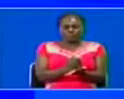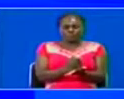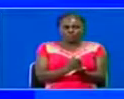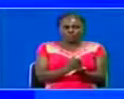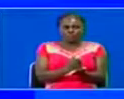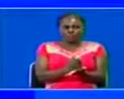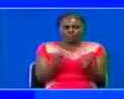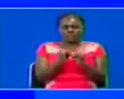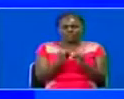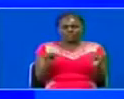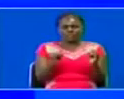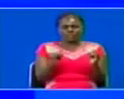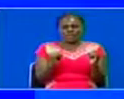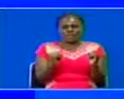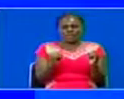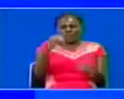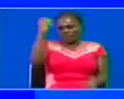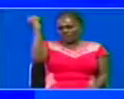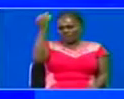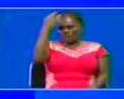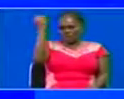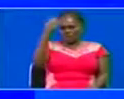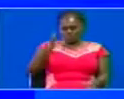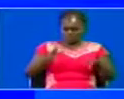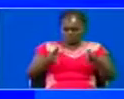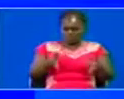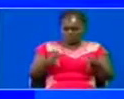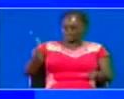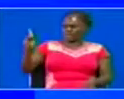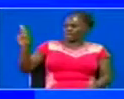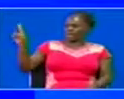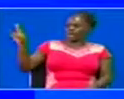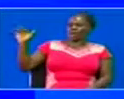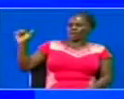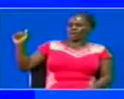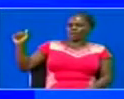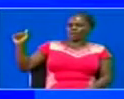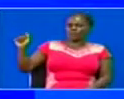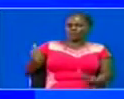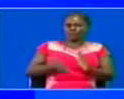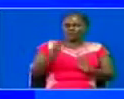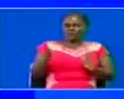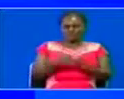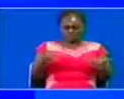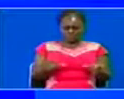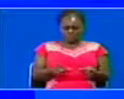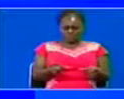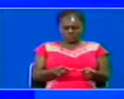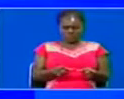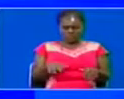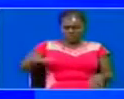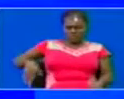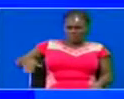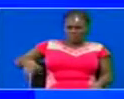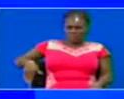Clearing agents at the port of Mombasa are piling pressure on the Kenya Revenue Authority to expedite their licensing, saying delays have